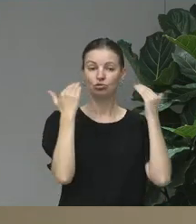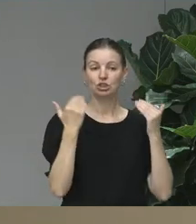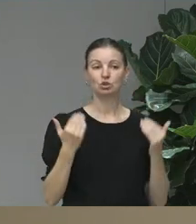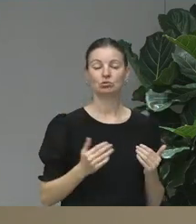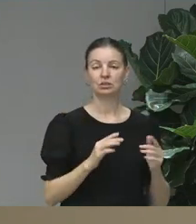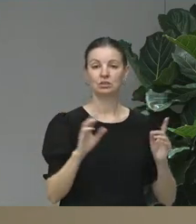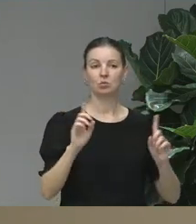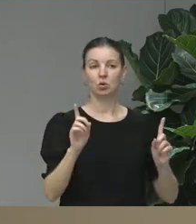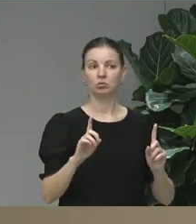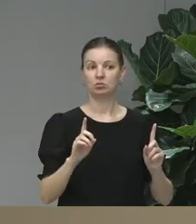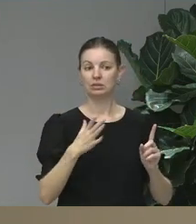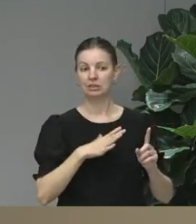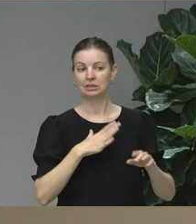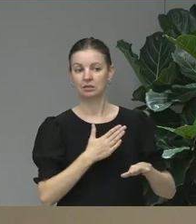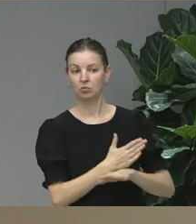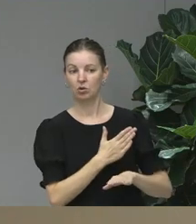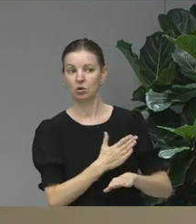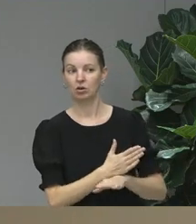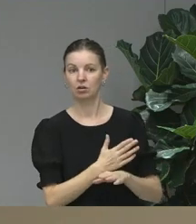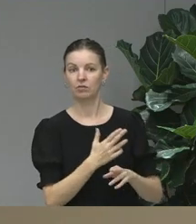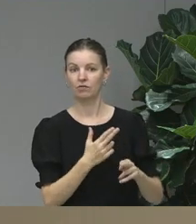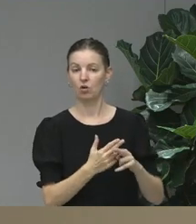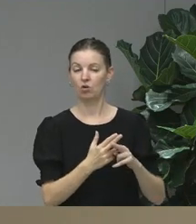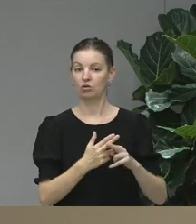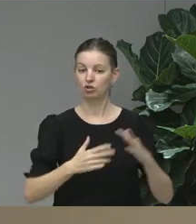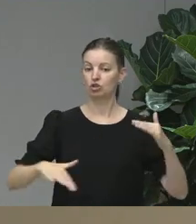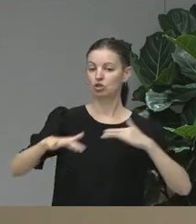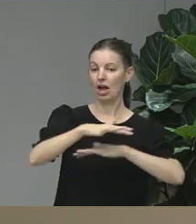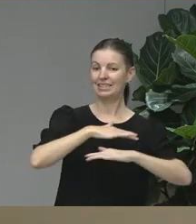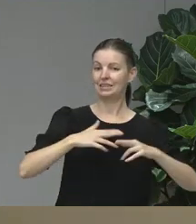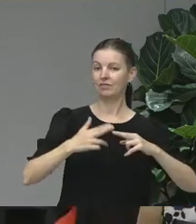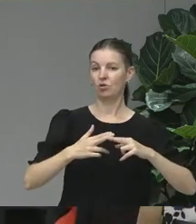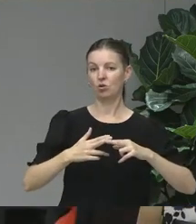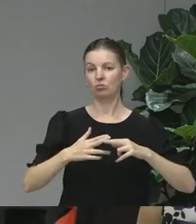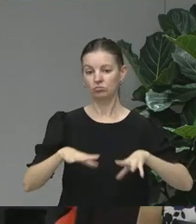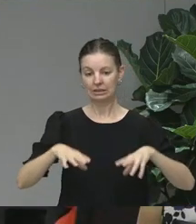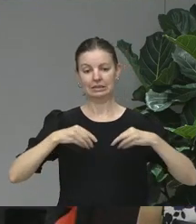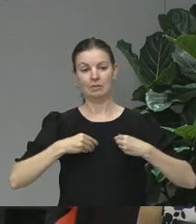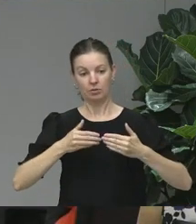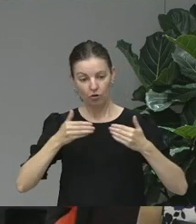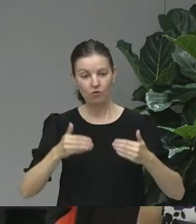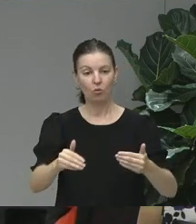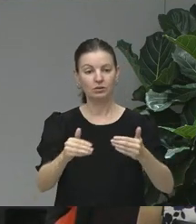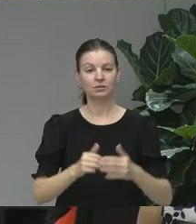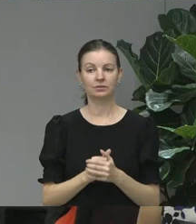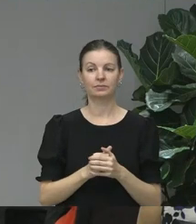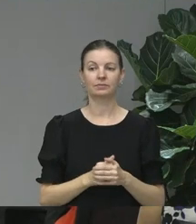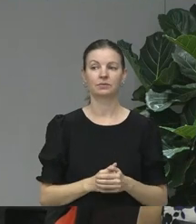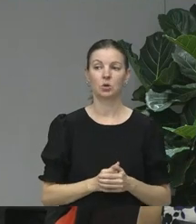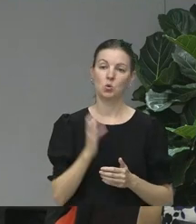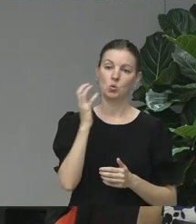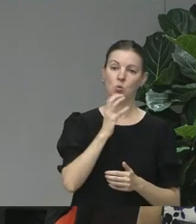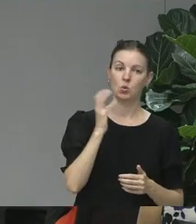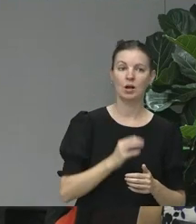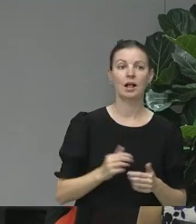to basically, as an agenda for a society, to move this forward? Huge question. There's a